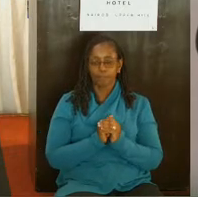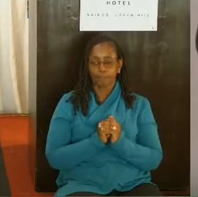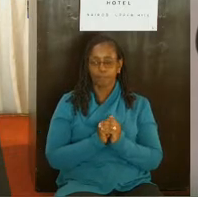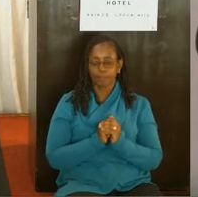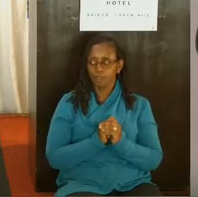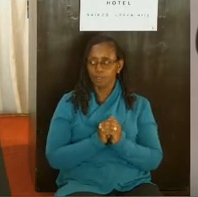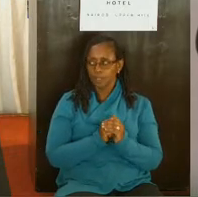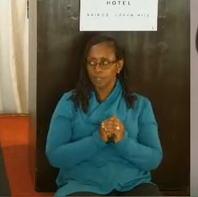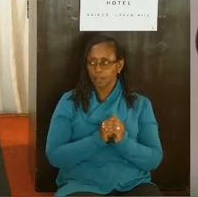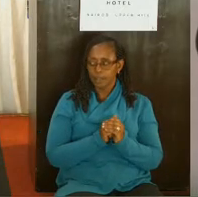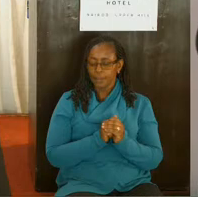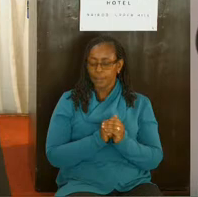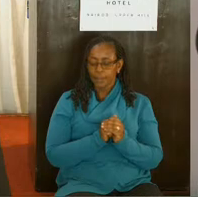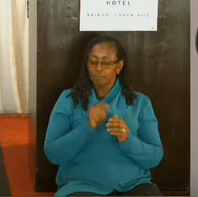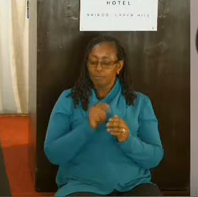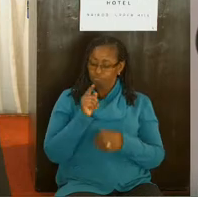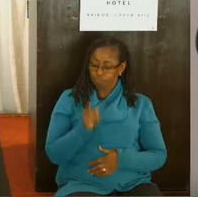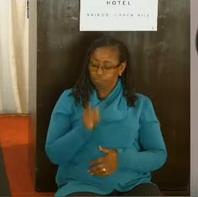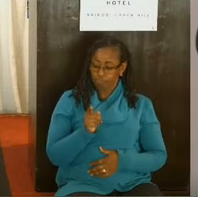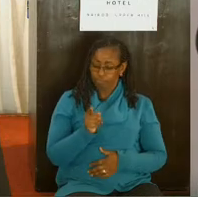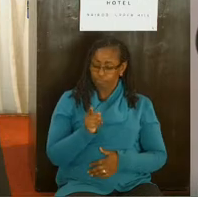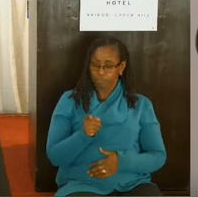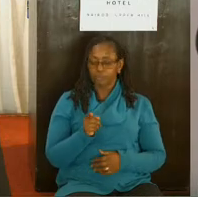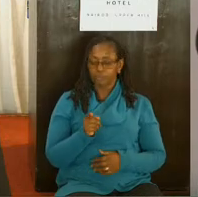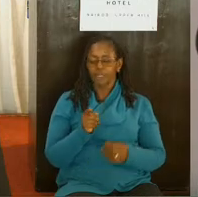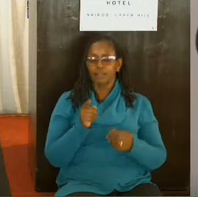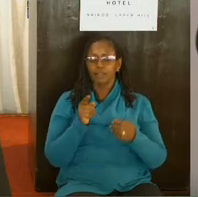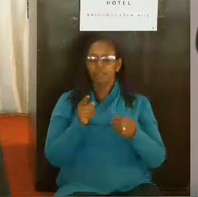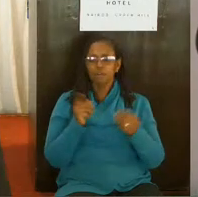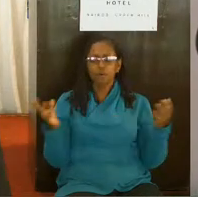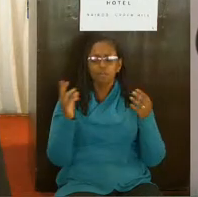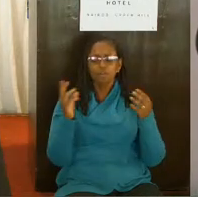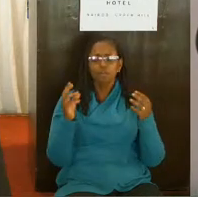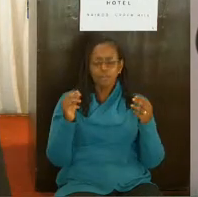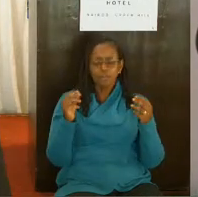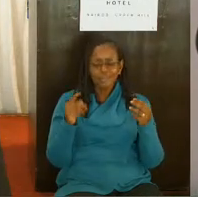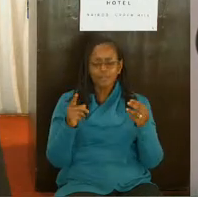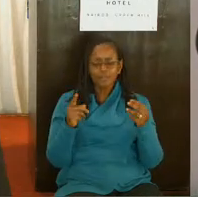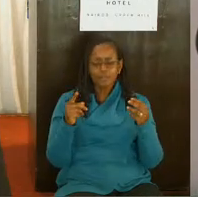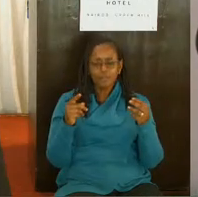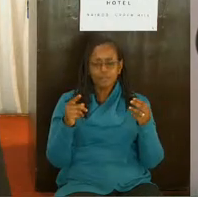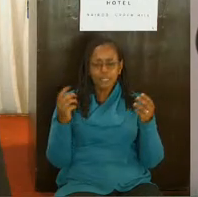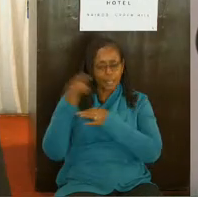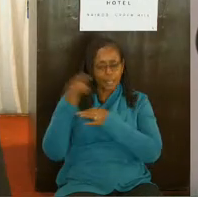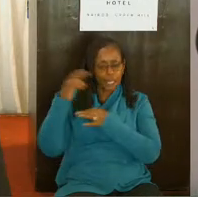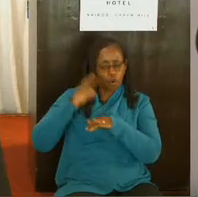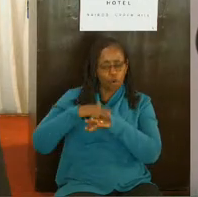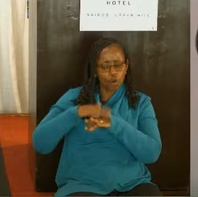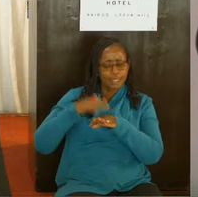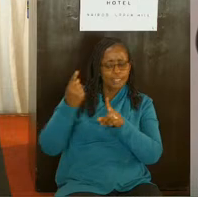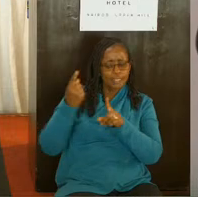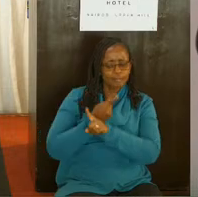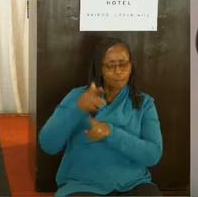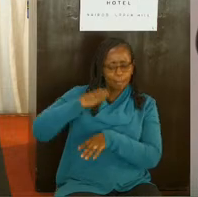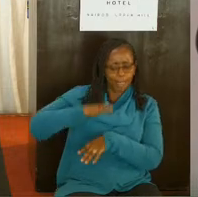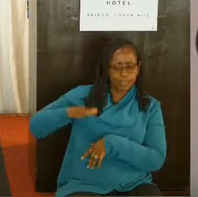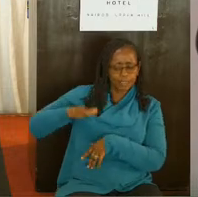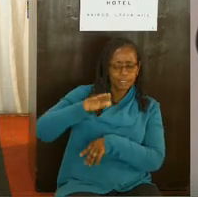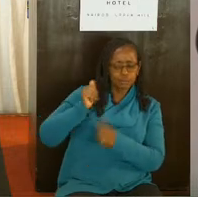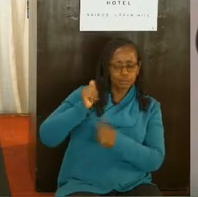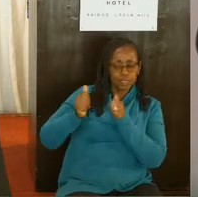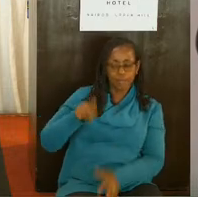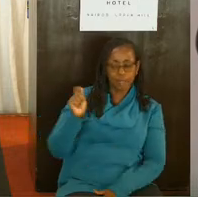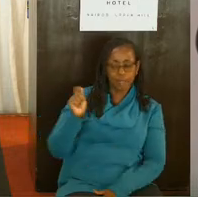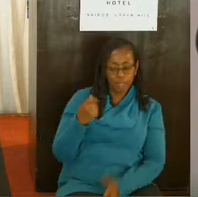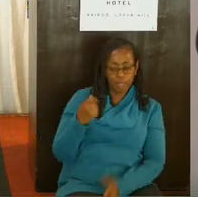um informed by different spaces that are available in our country including the current